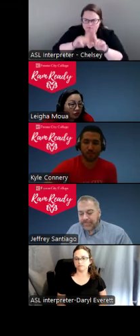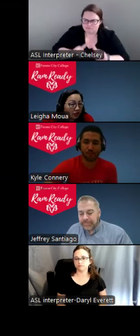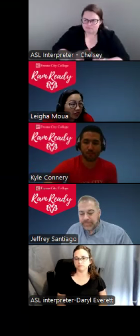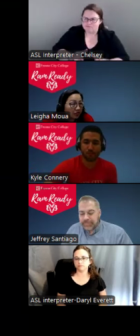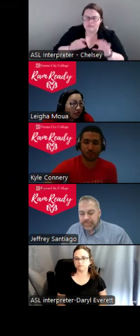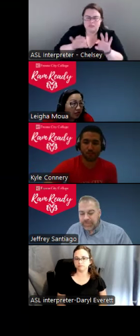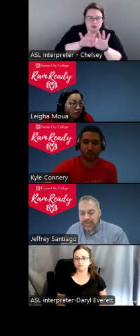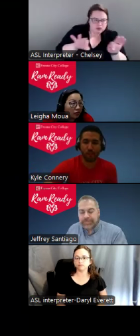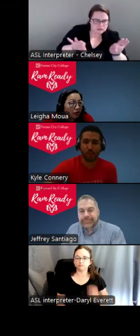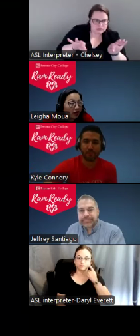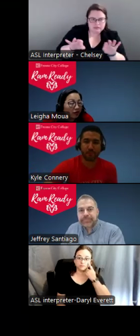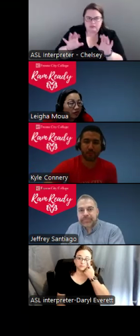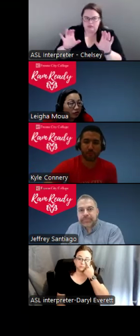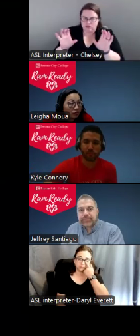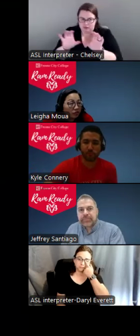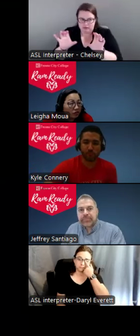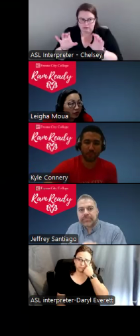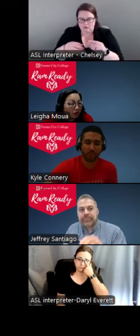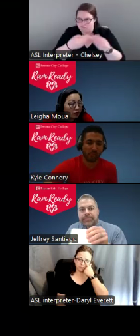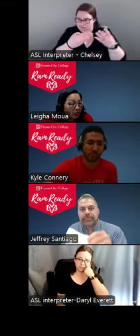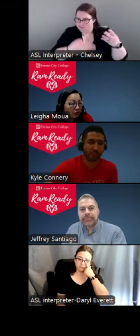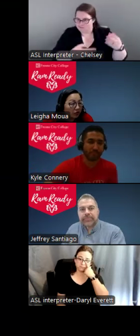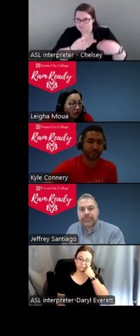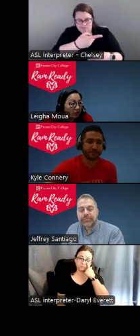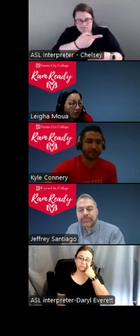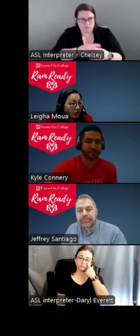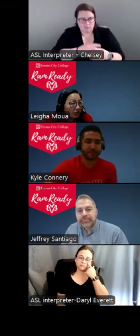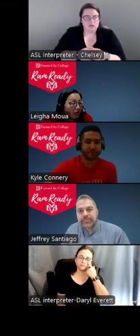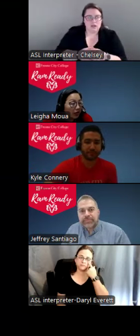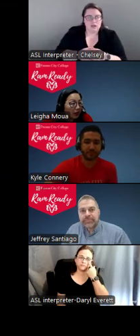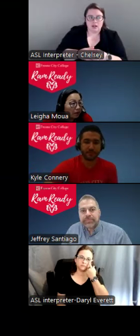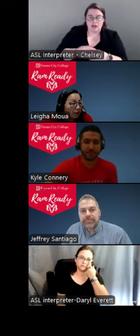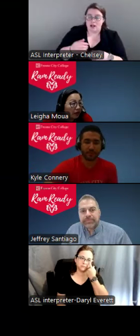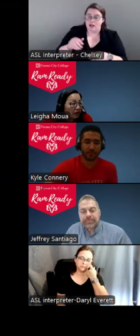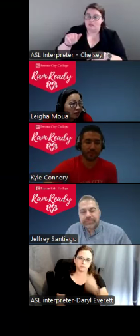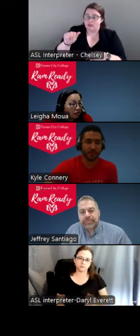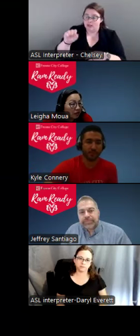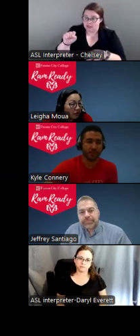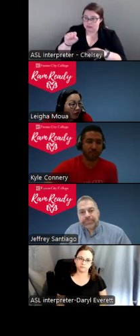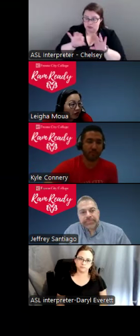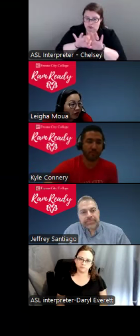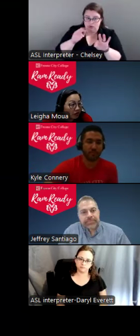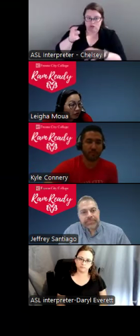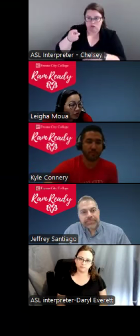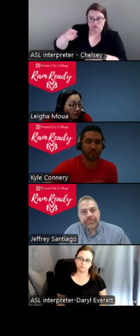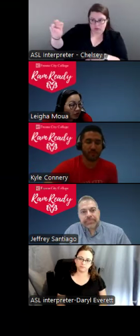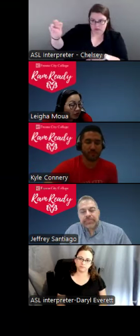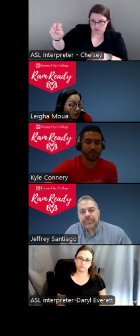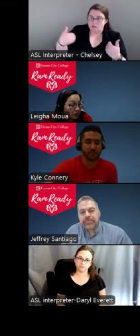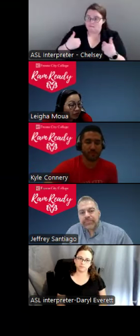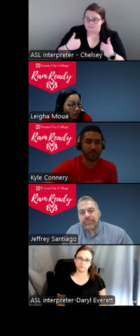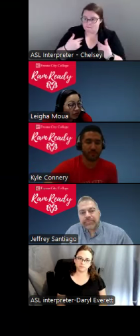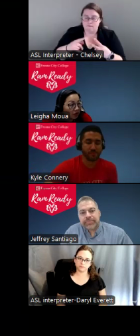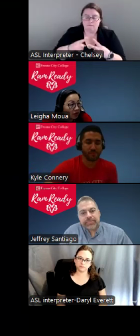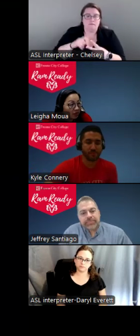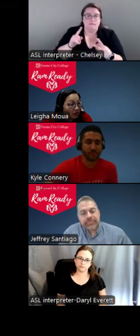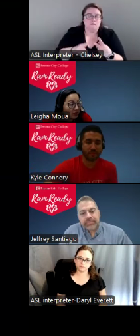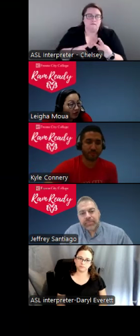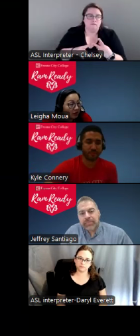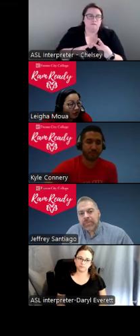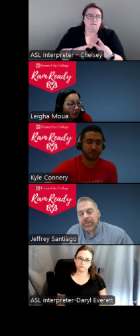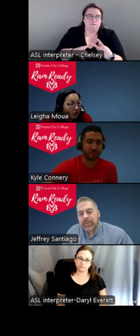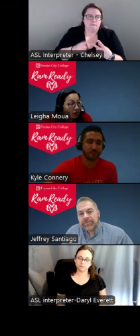and certificates in here. So we have associate degrees for transfer. And these are some of our associate degrees for transfers that are